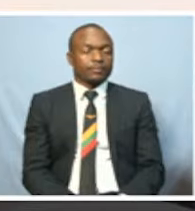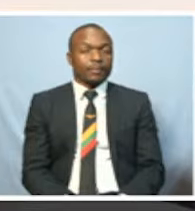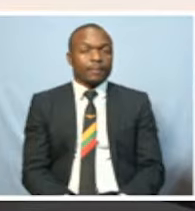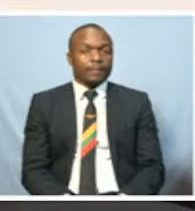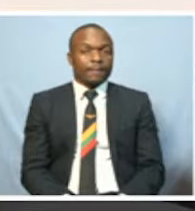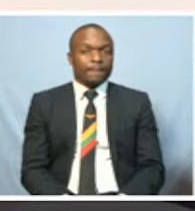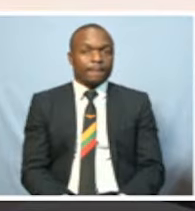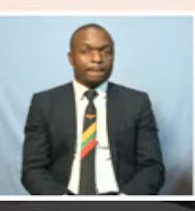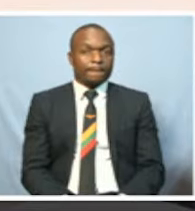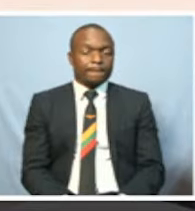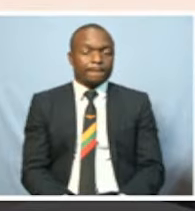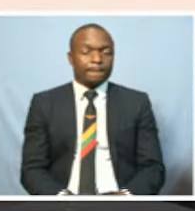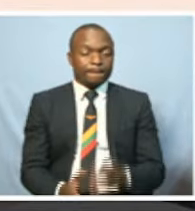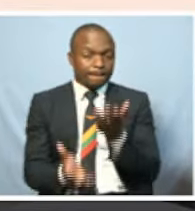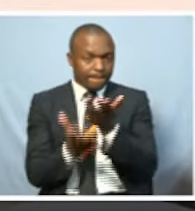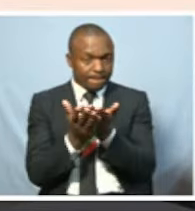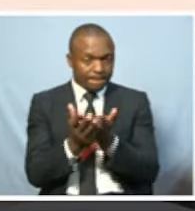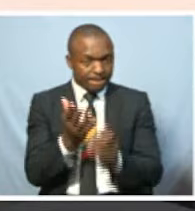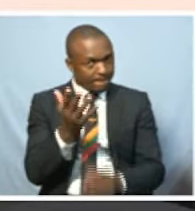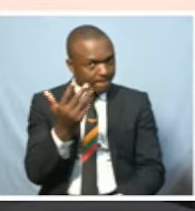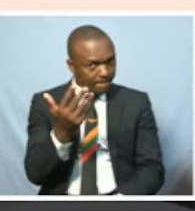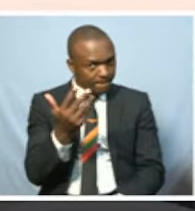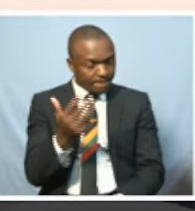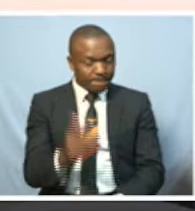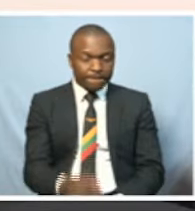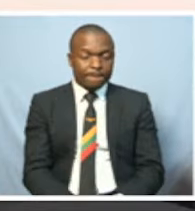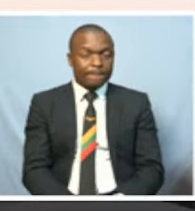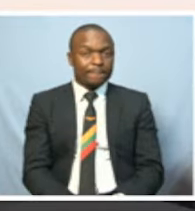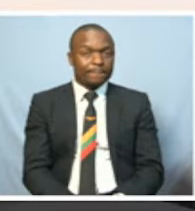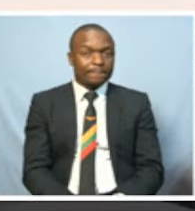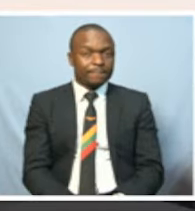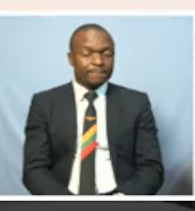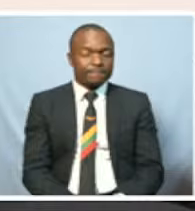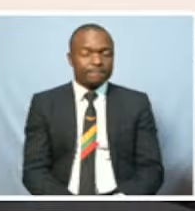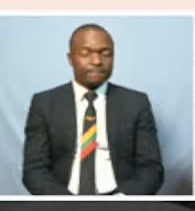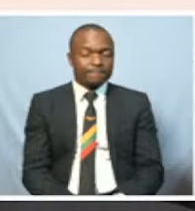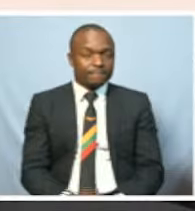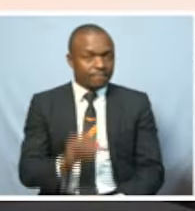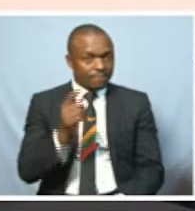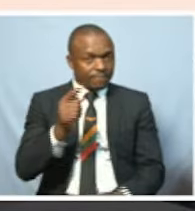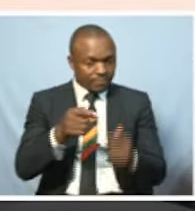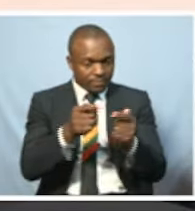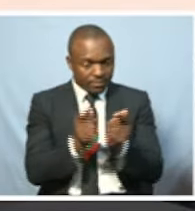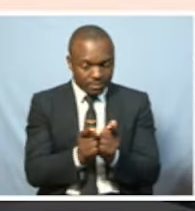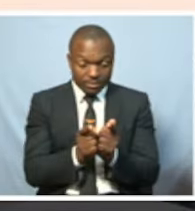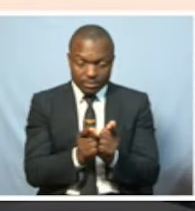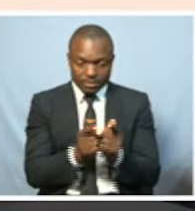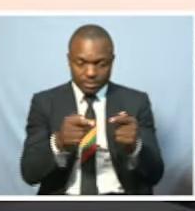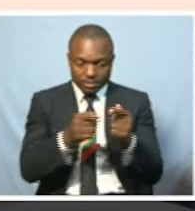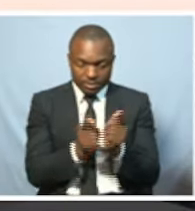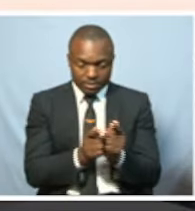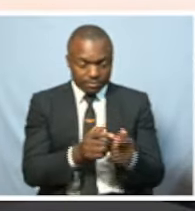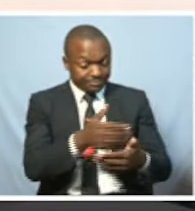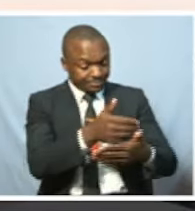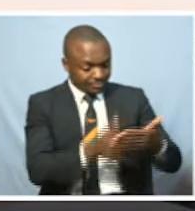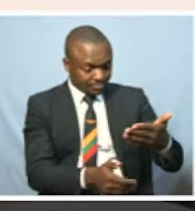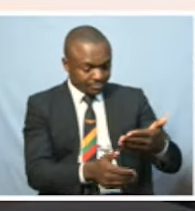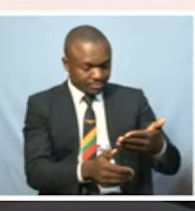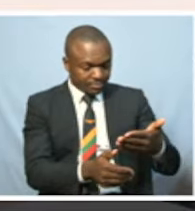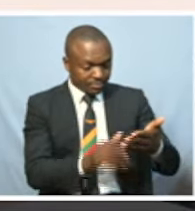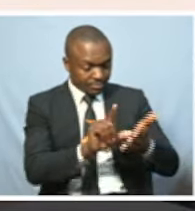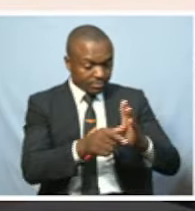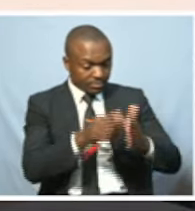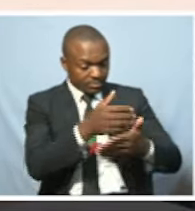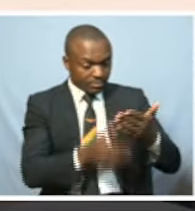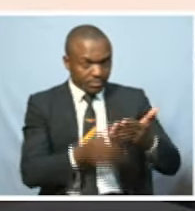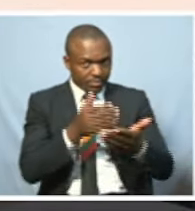JK under Appendix 15. Okay. The first set is the set of minutes for the